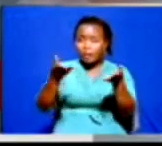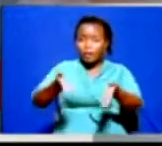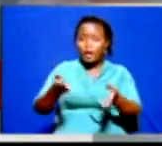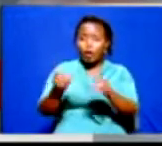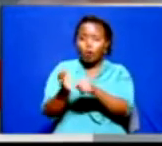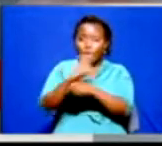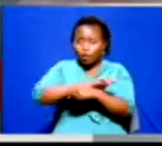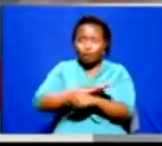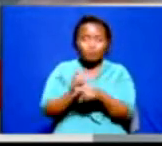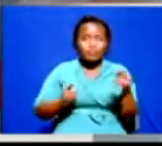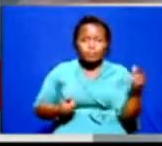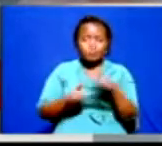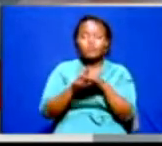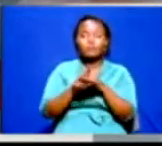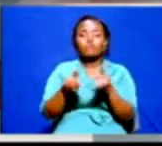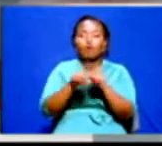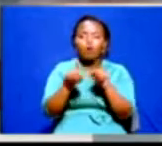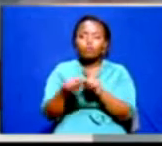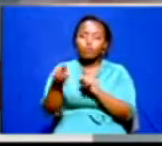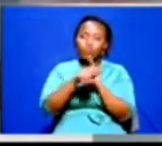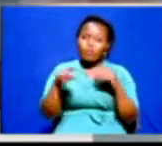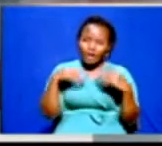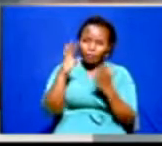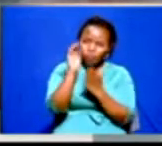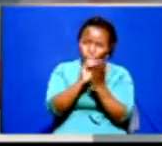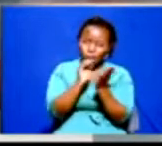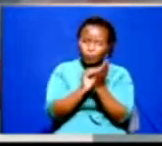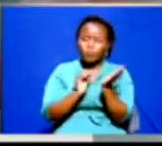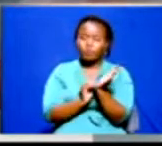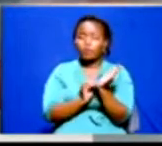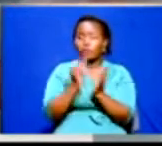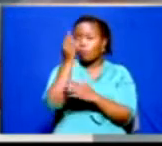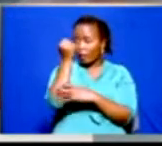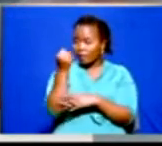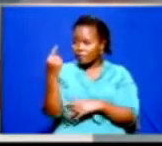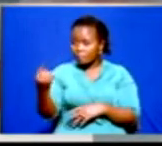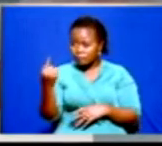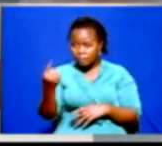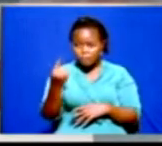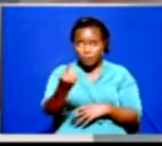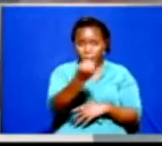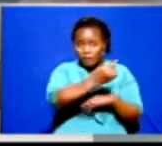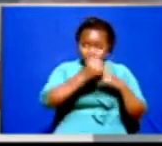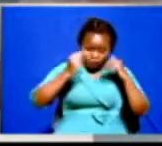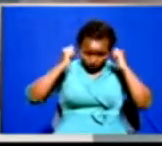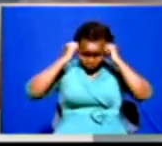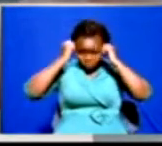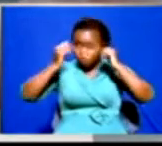our curriculums. We have already incorporated that so that each student will be able to go